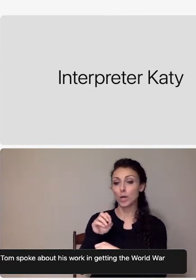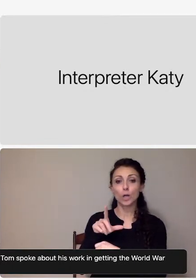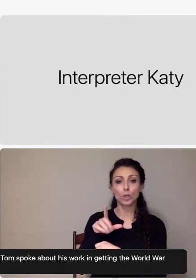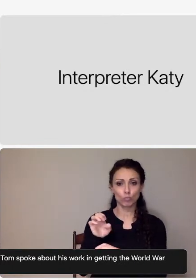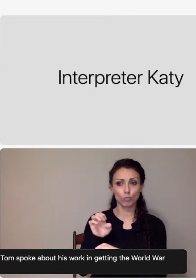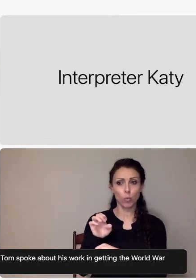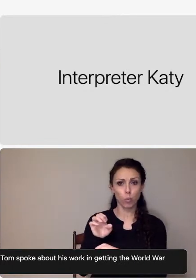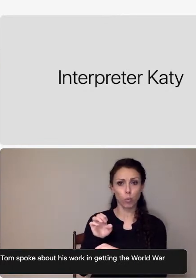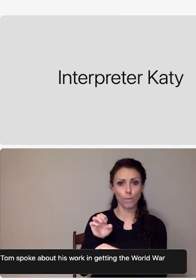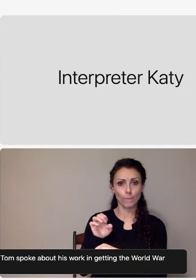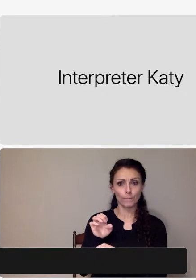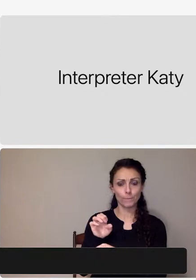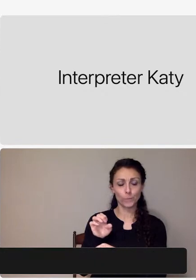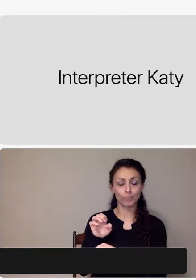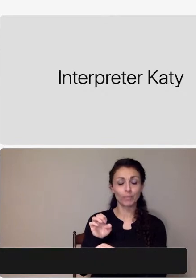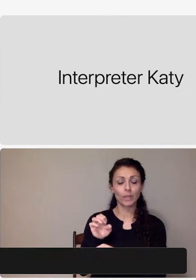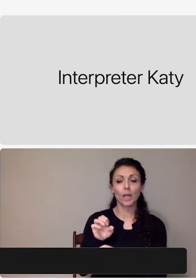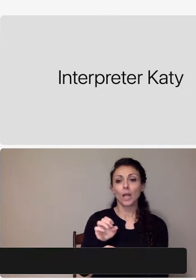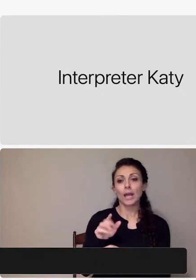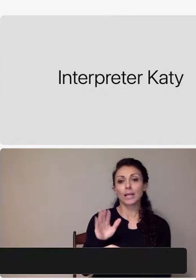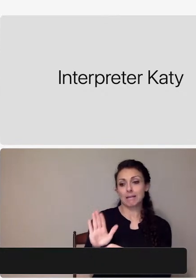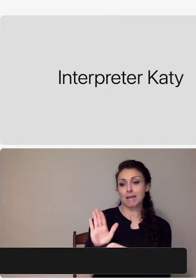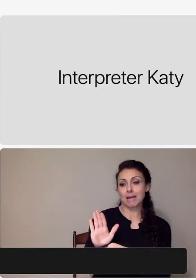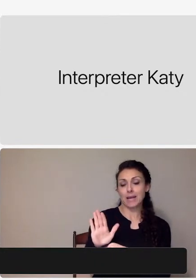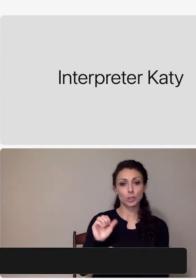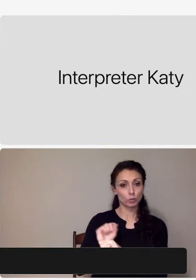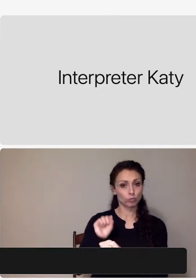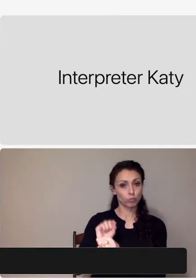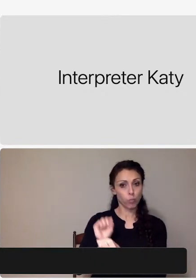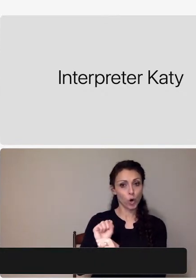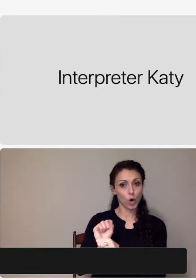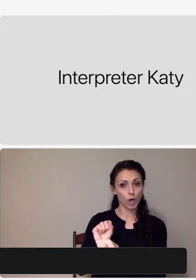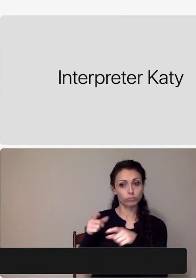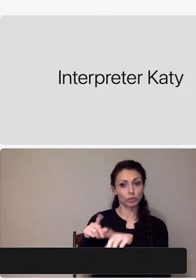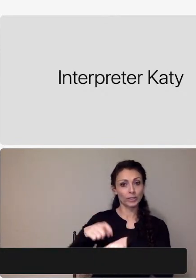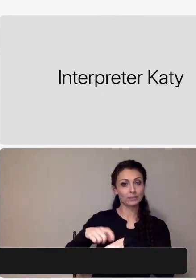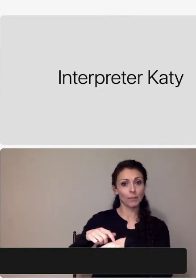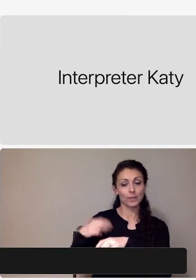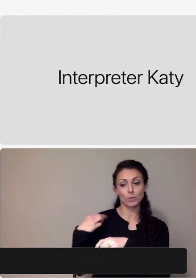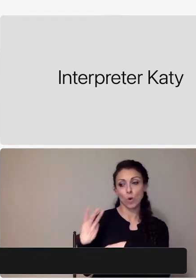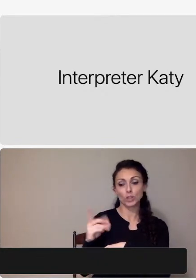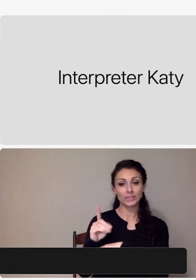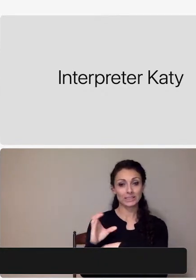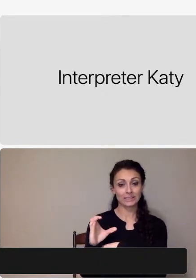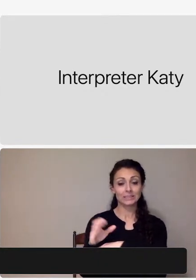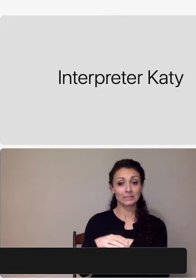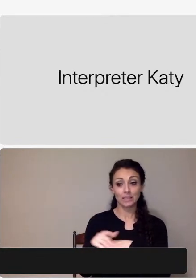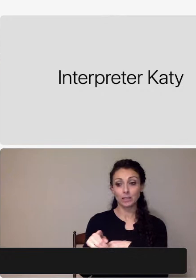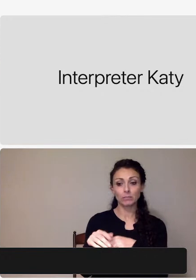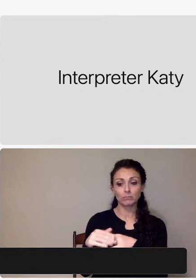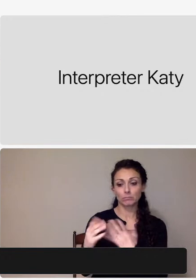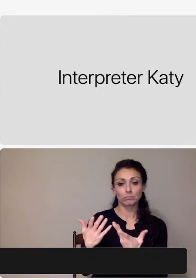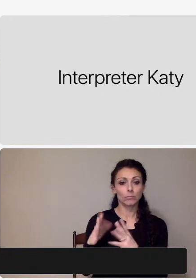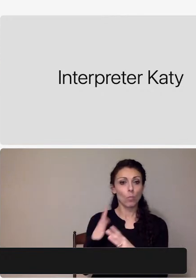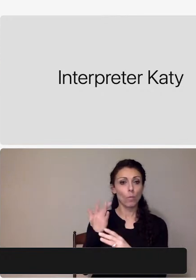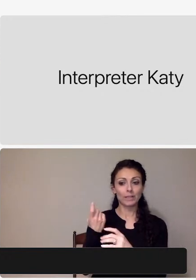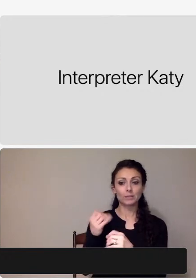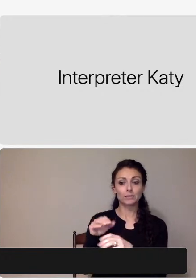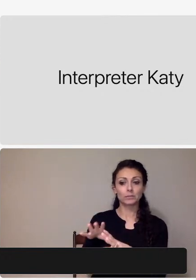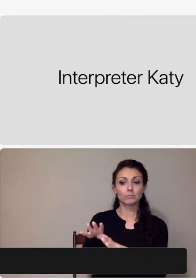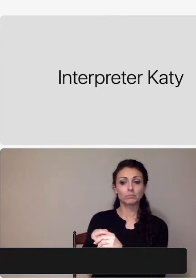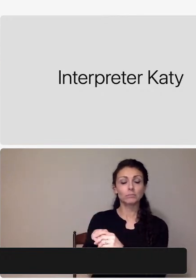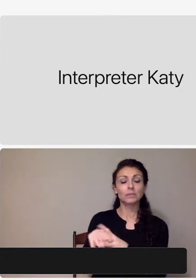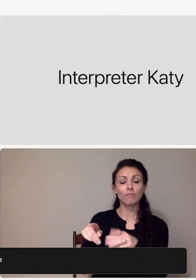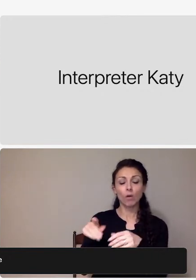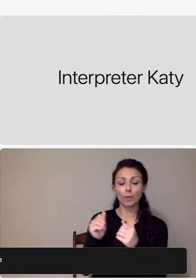in washington dc and he did that because of his involvement in saving private